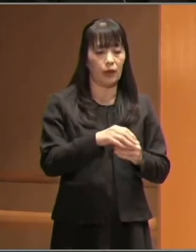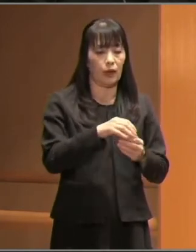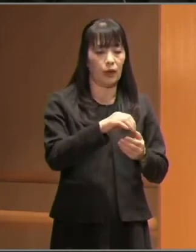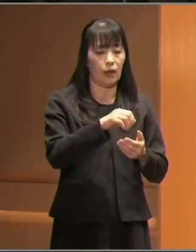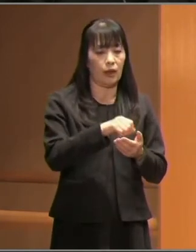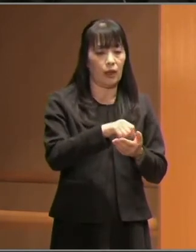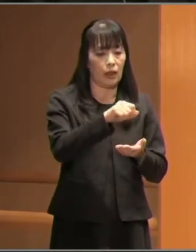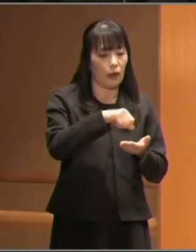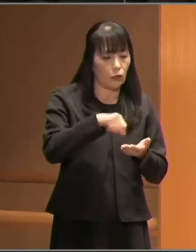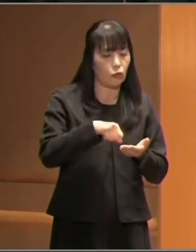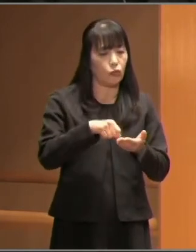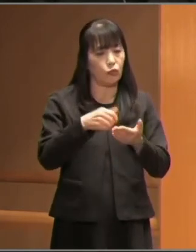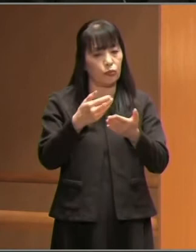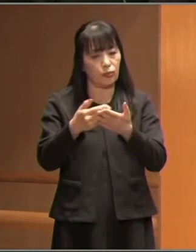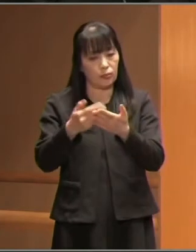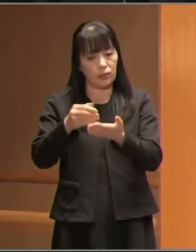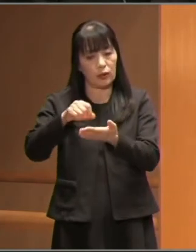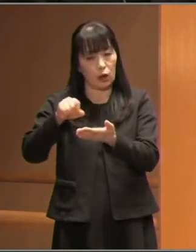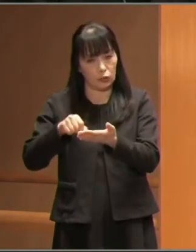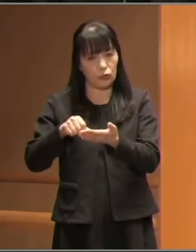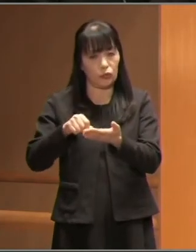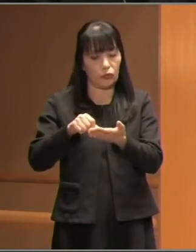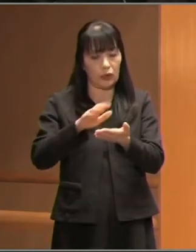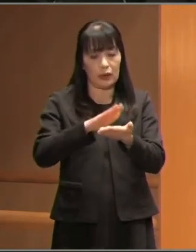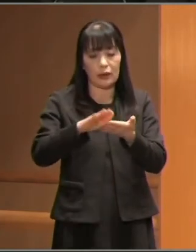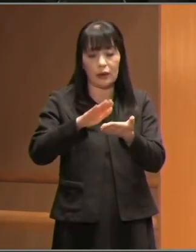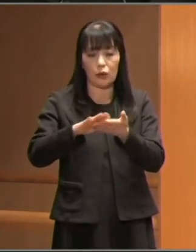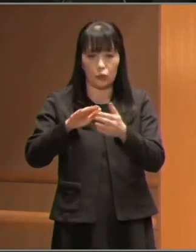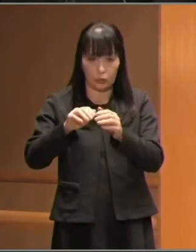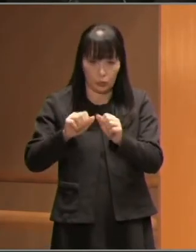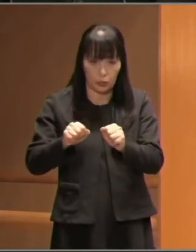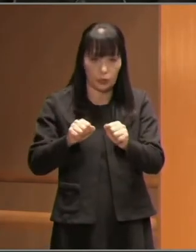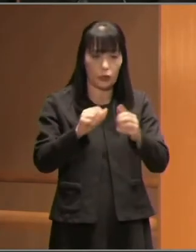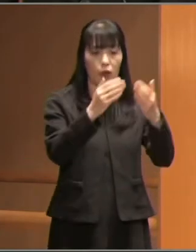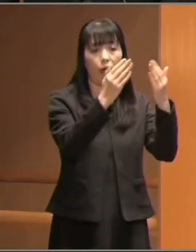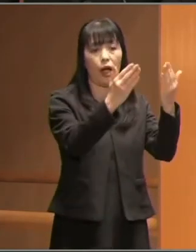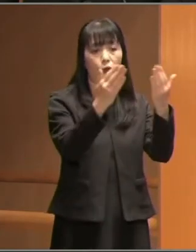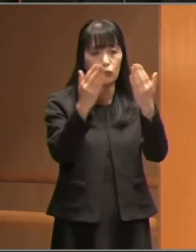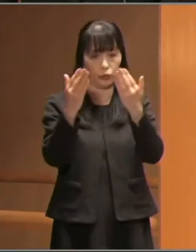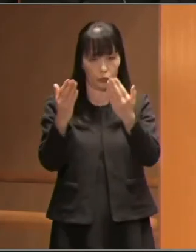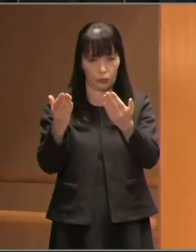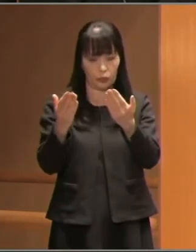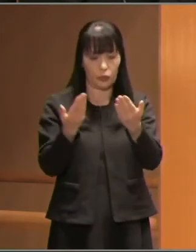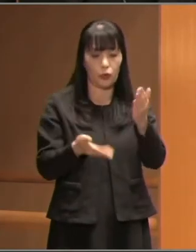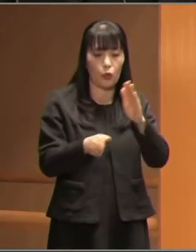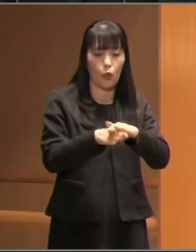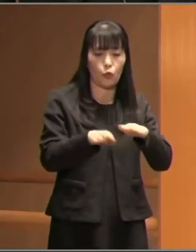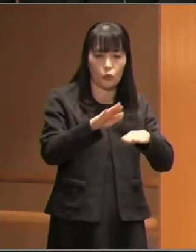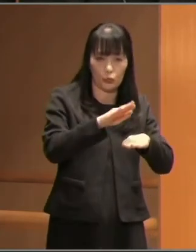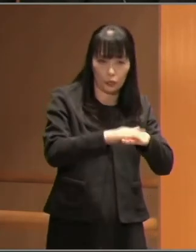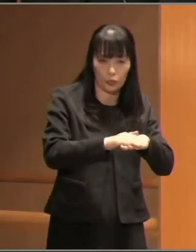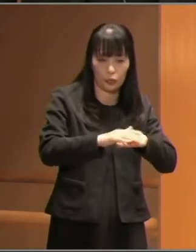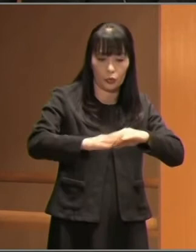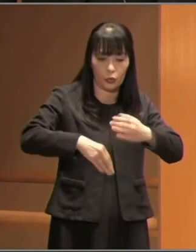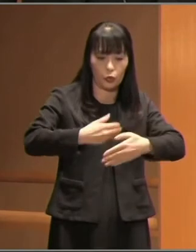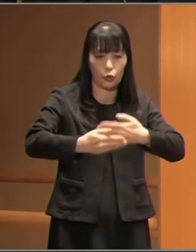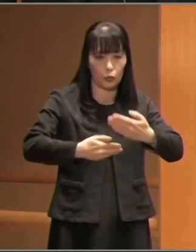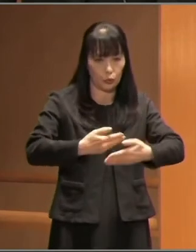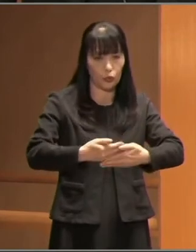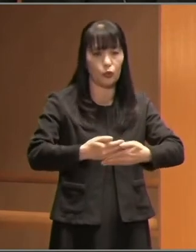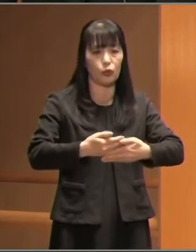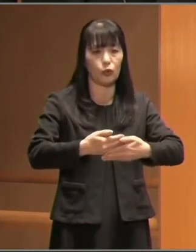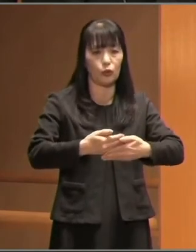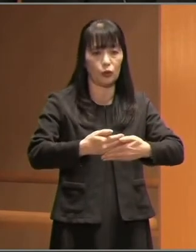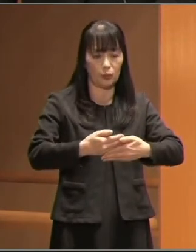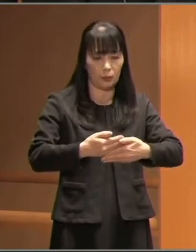people, drawing, printing, and writing, and also the pasting and then